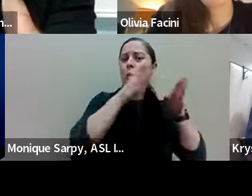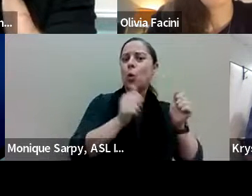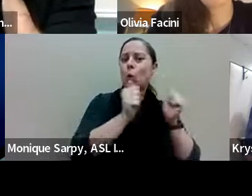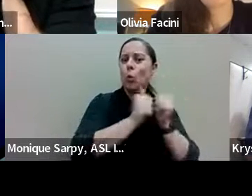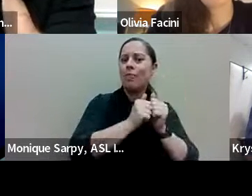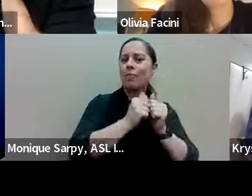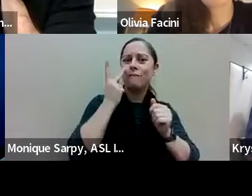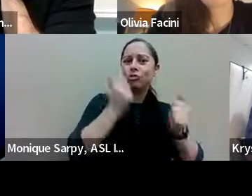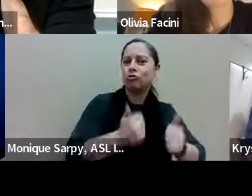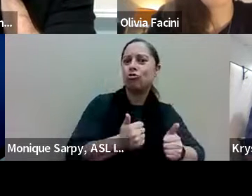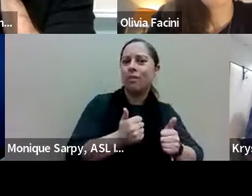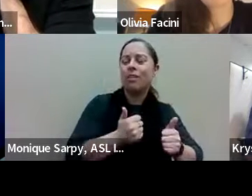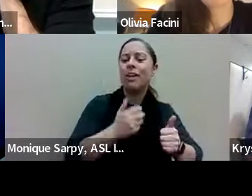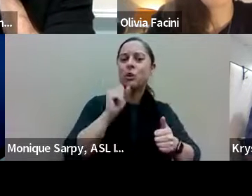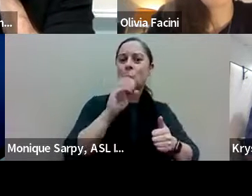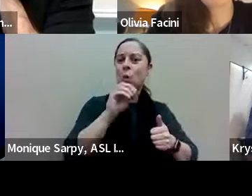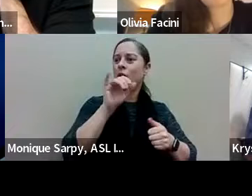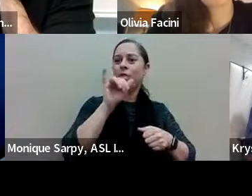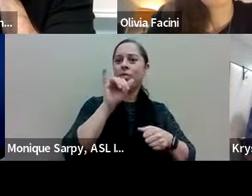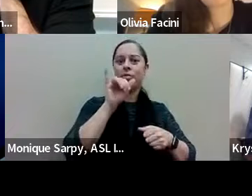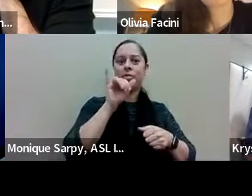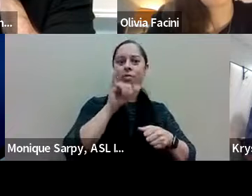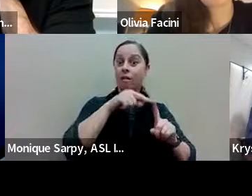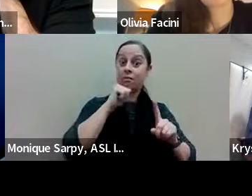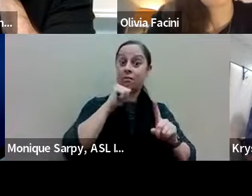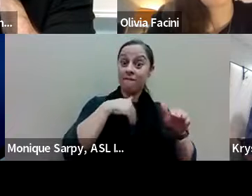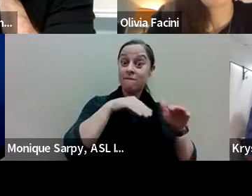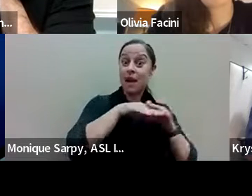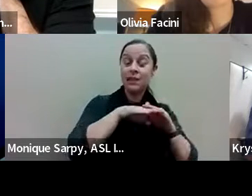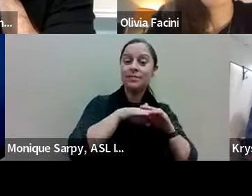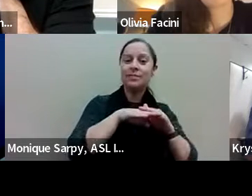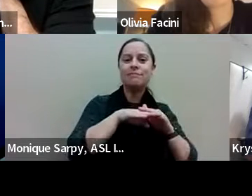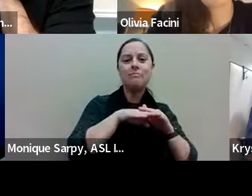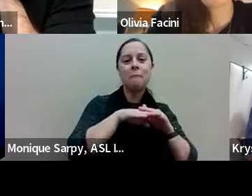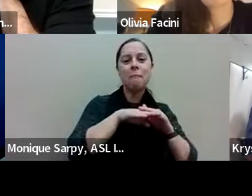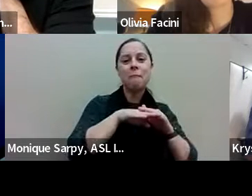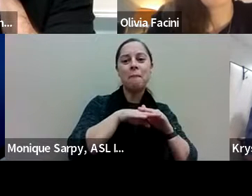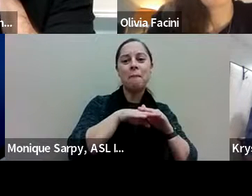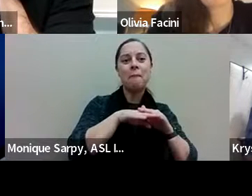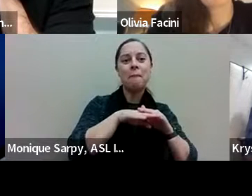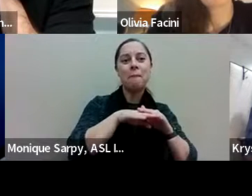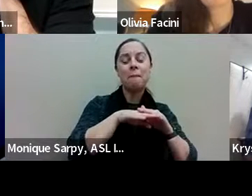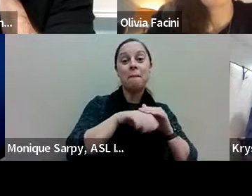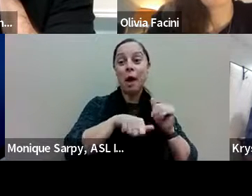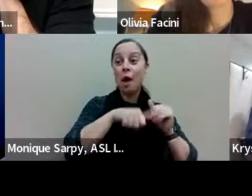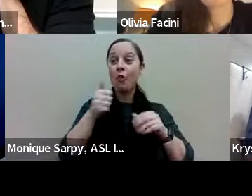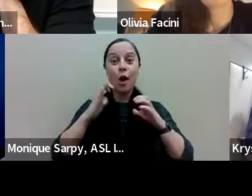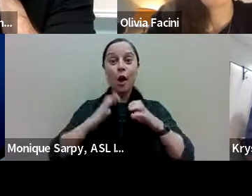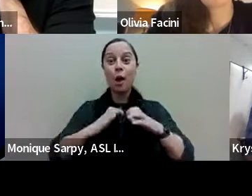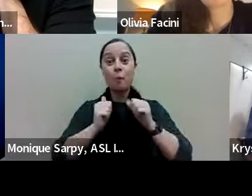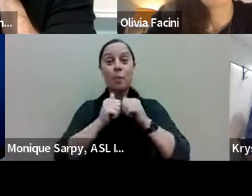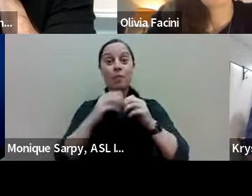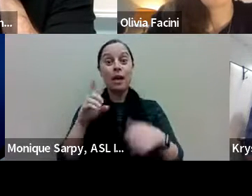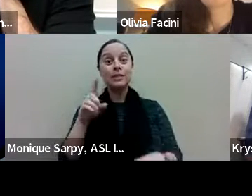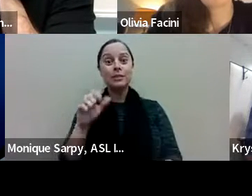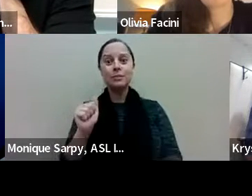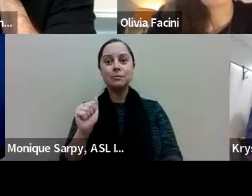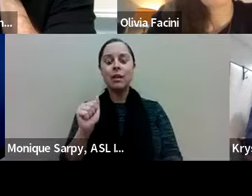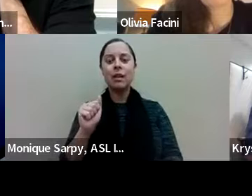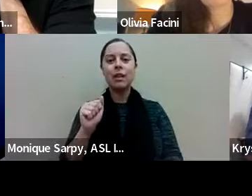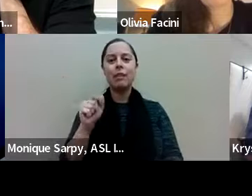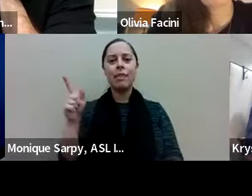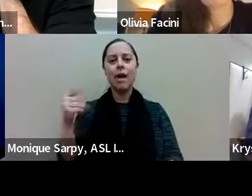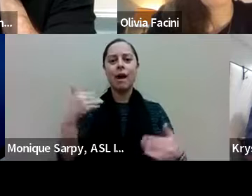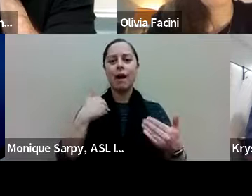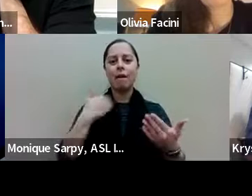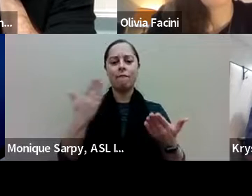doesn't have the access that another customer without any disability. So that maybe, you know,